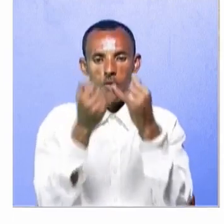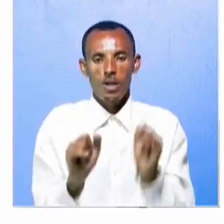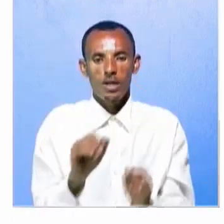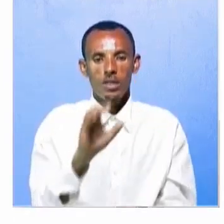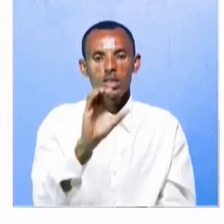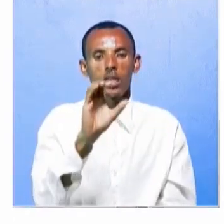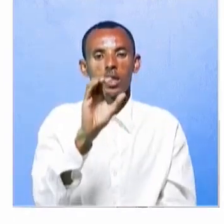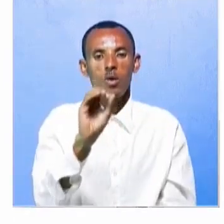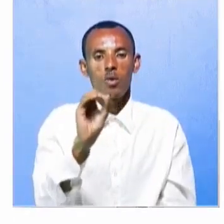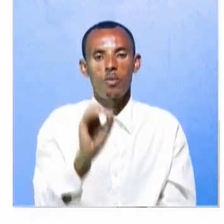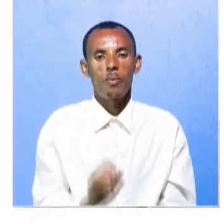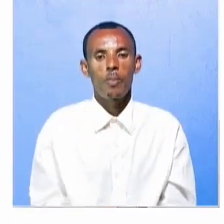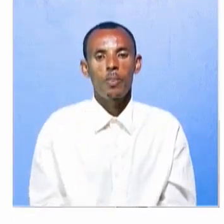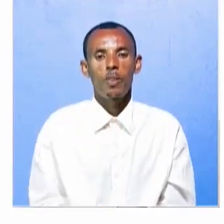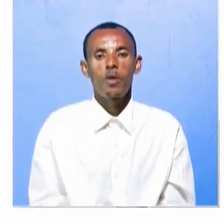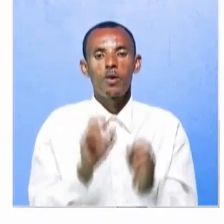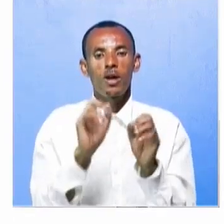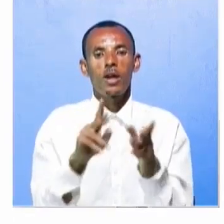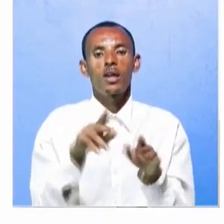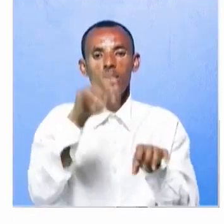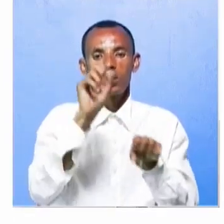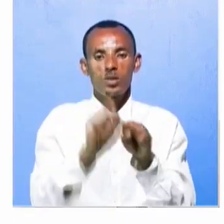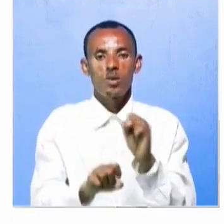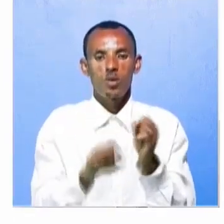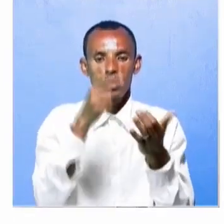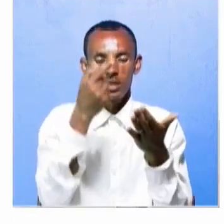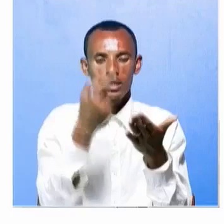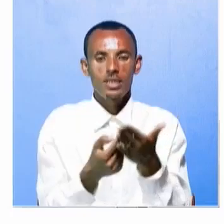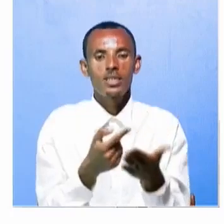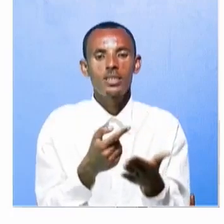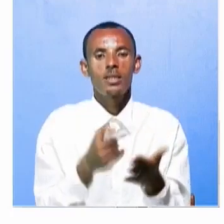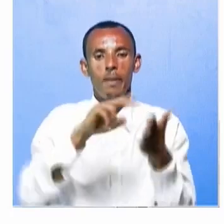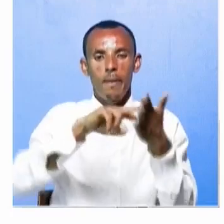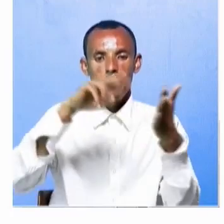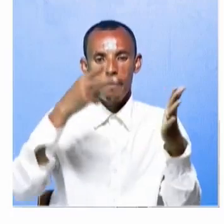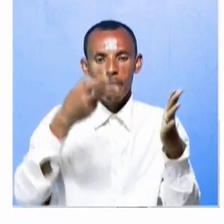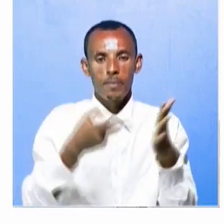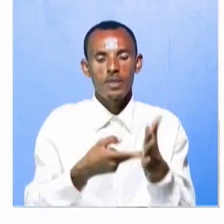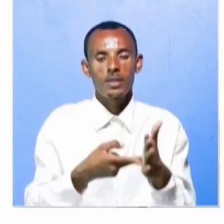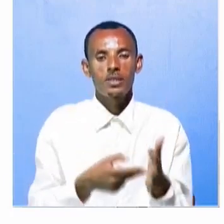CO. Okay, so this implies